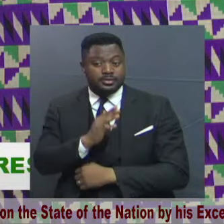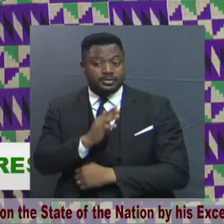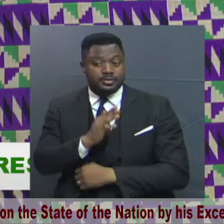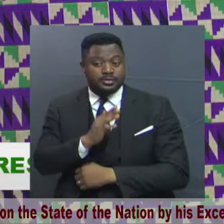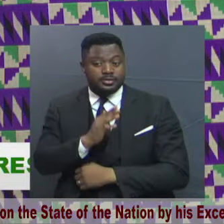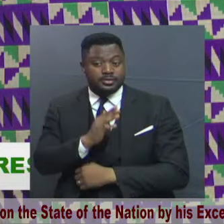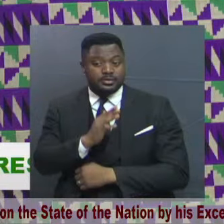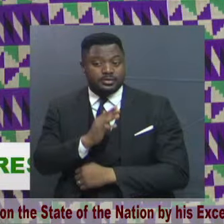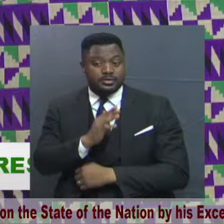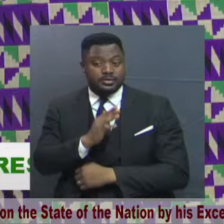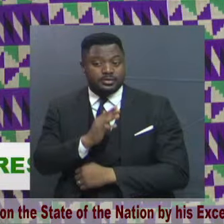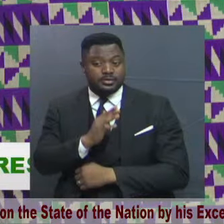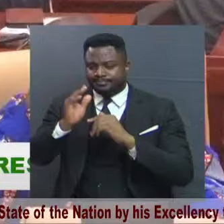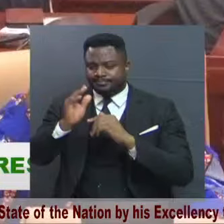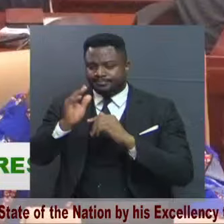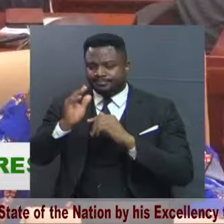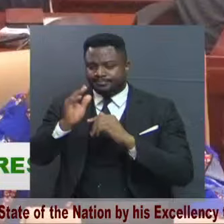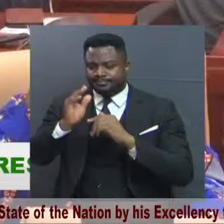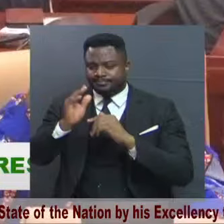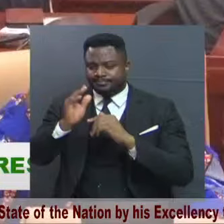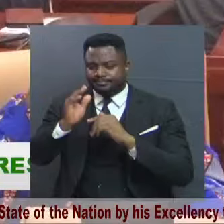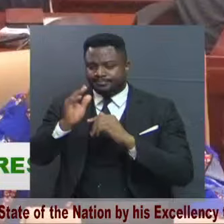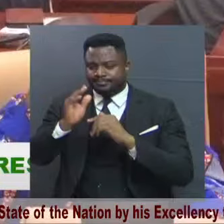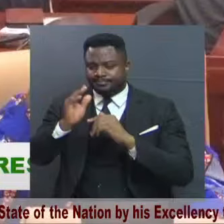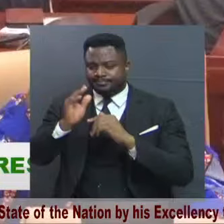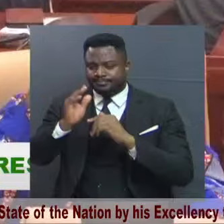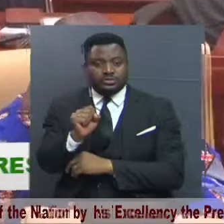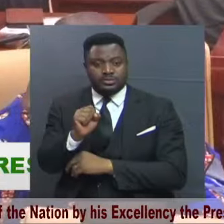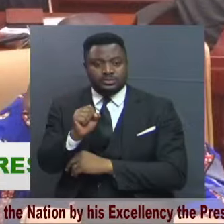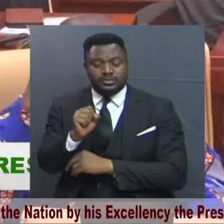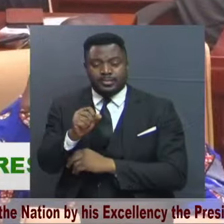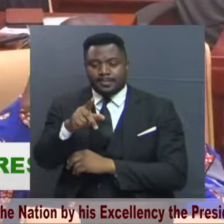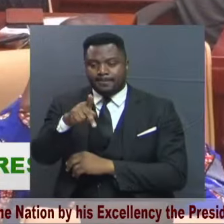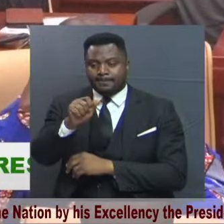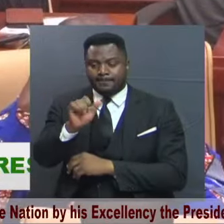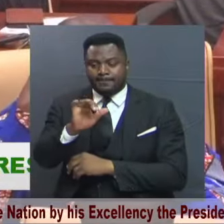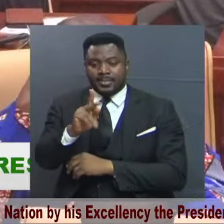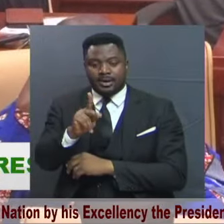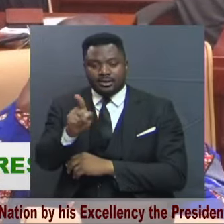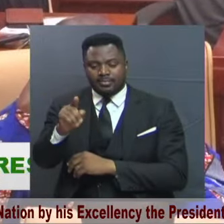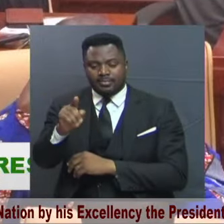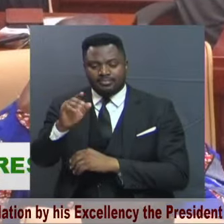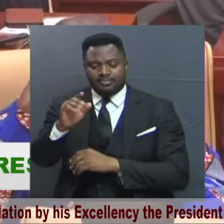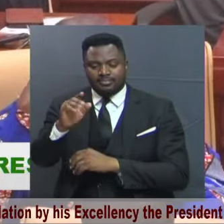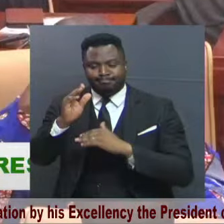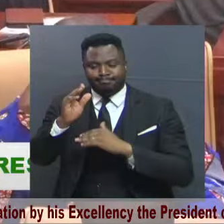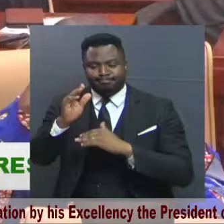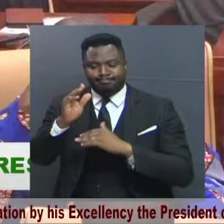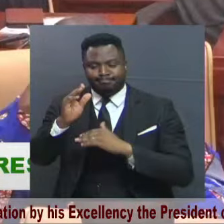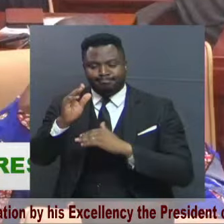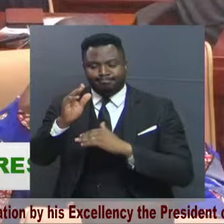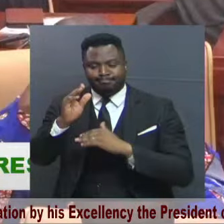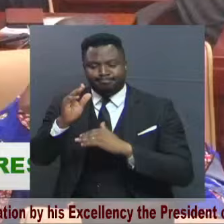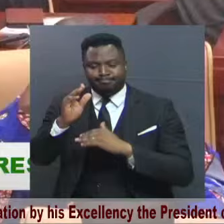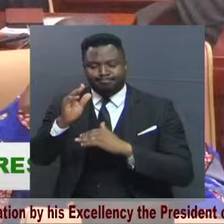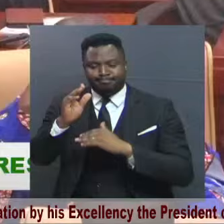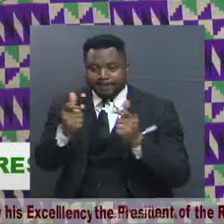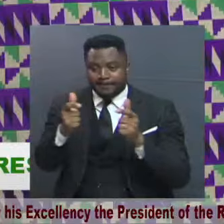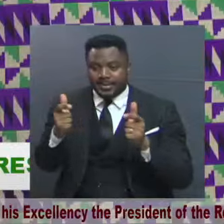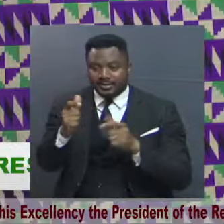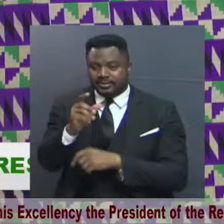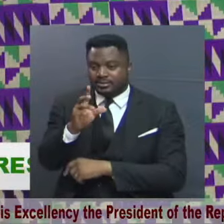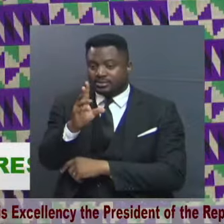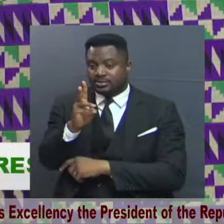construction of the hero's Park a museum to commemorate the founding fathers of Ghana the big six